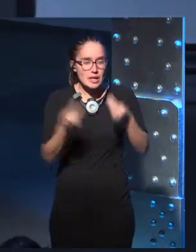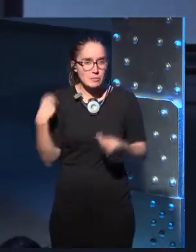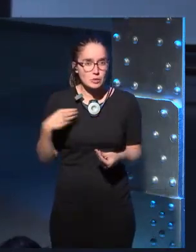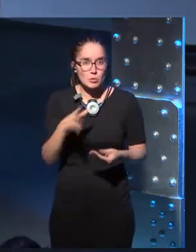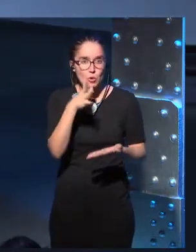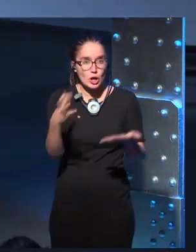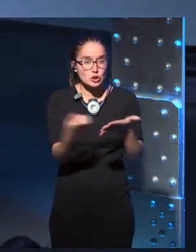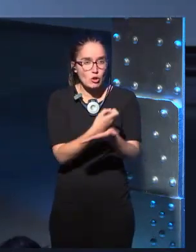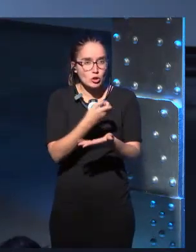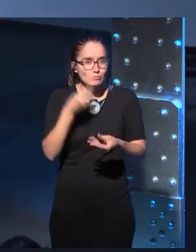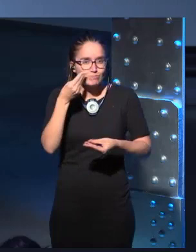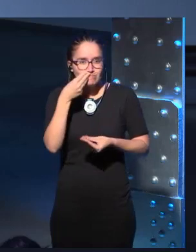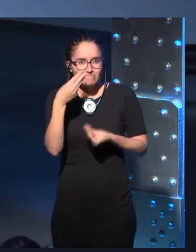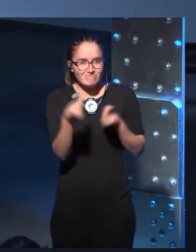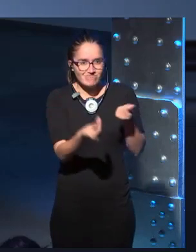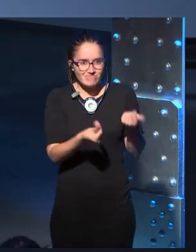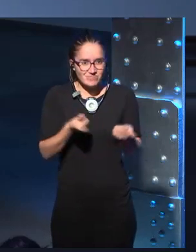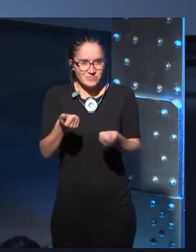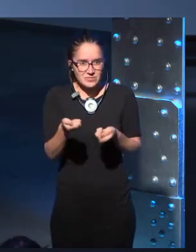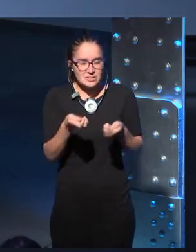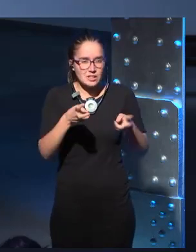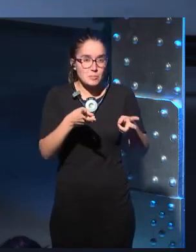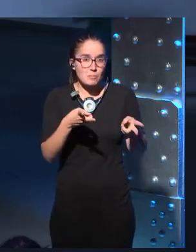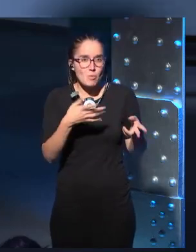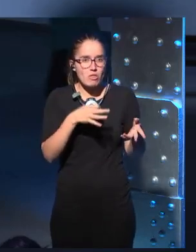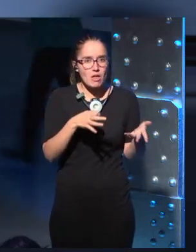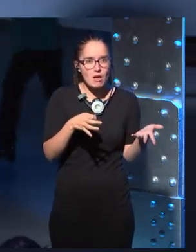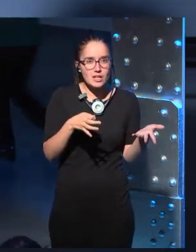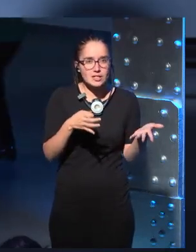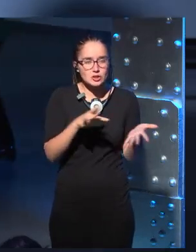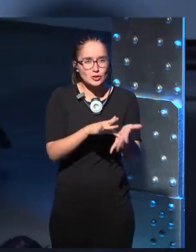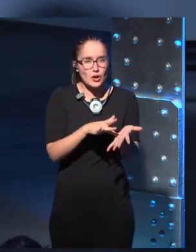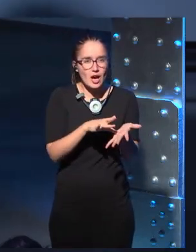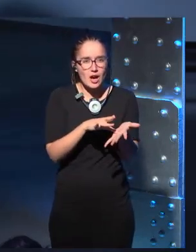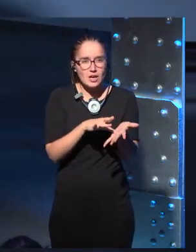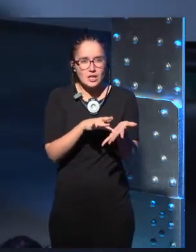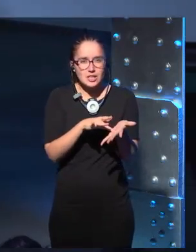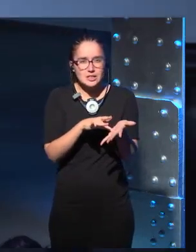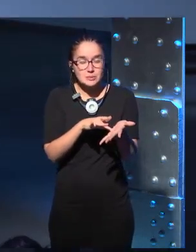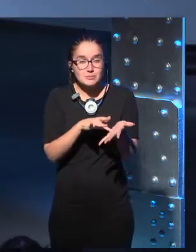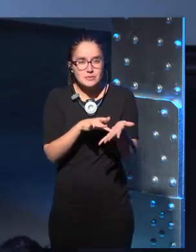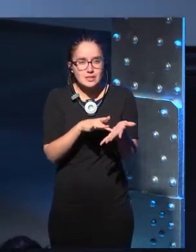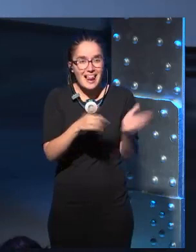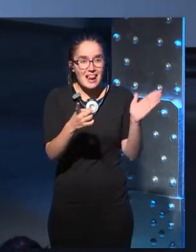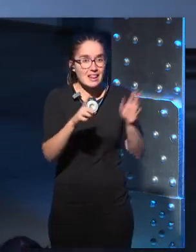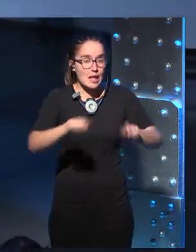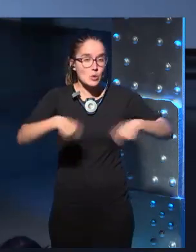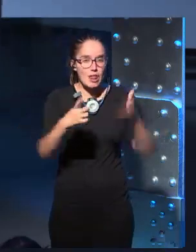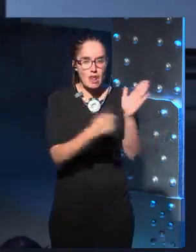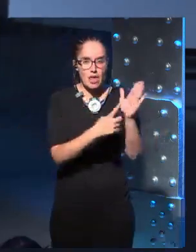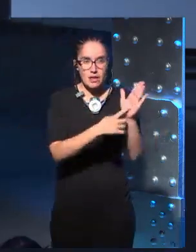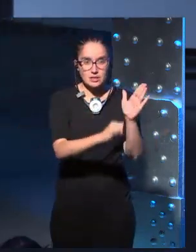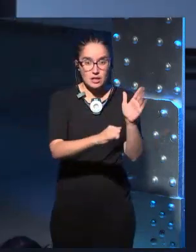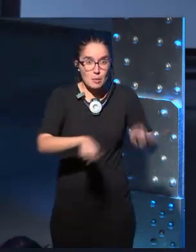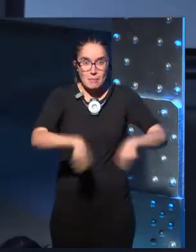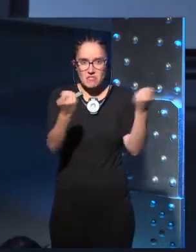intuition that there are laws in nature and that these laws cannot be broken. The